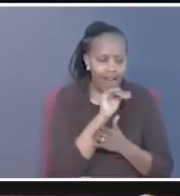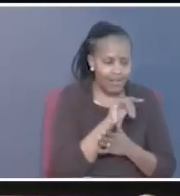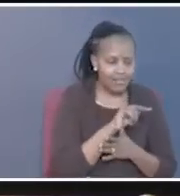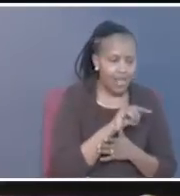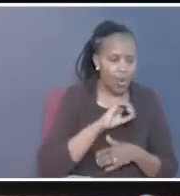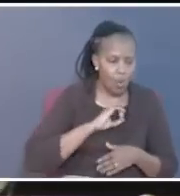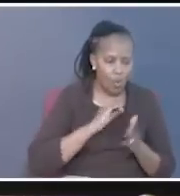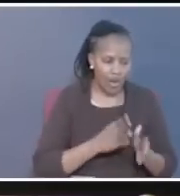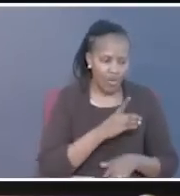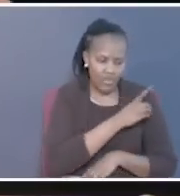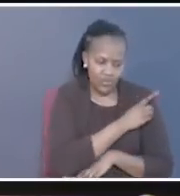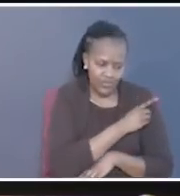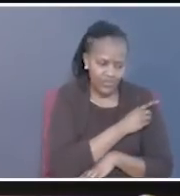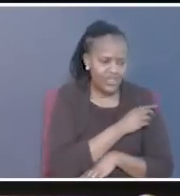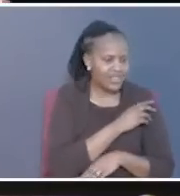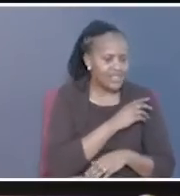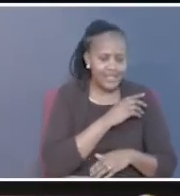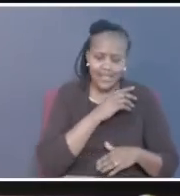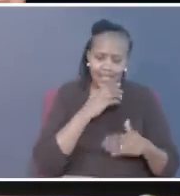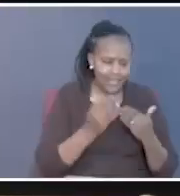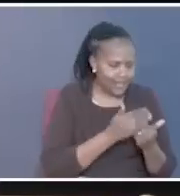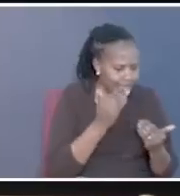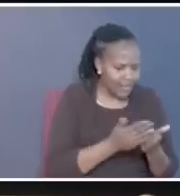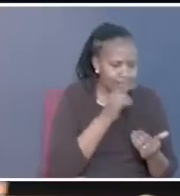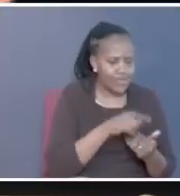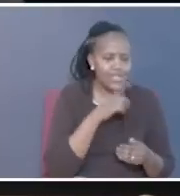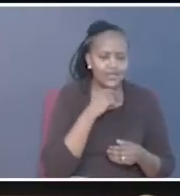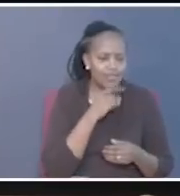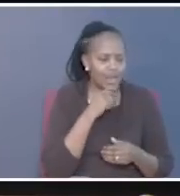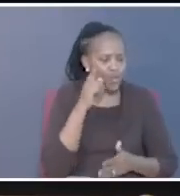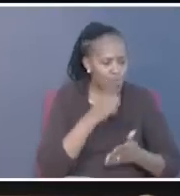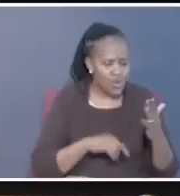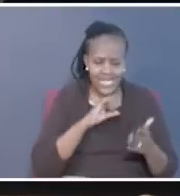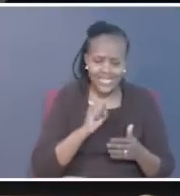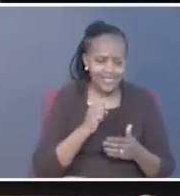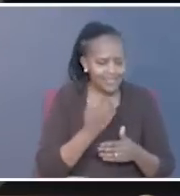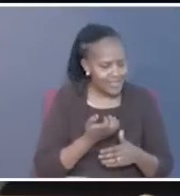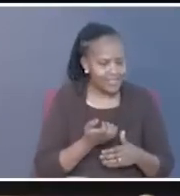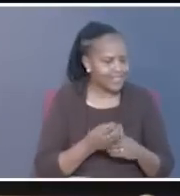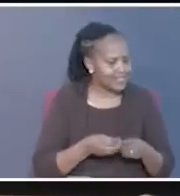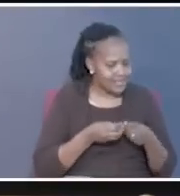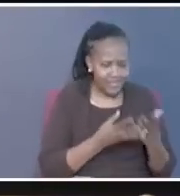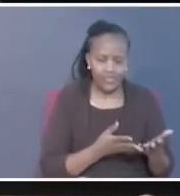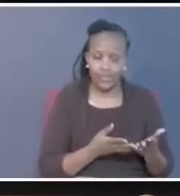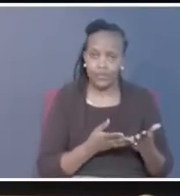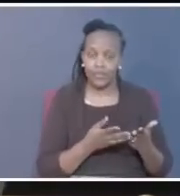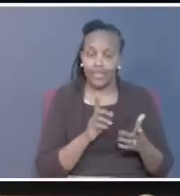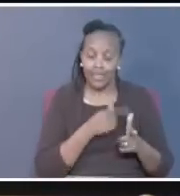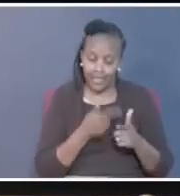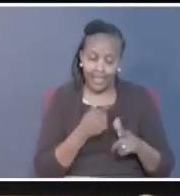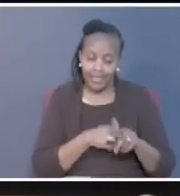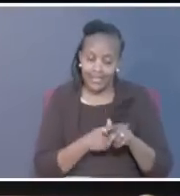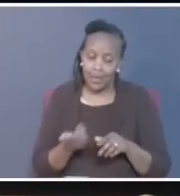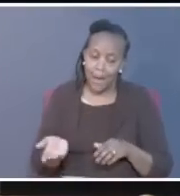innkeeper, spend on this man whatever is needed, and I pledge to pick up the bill upon my